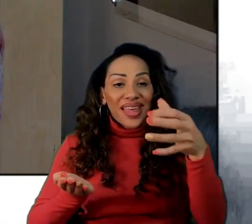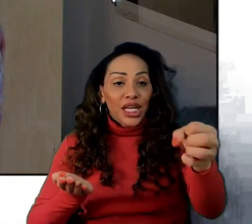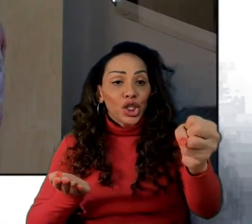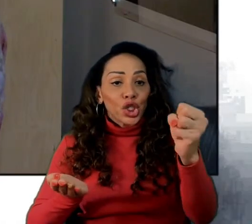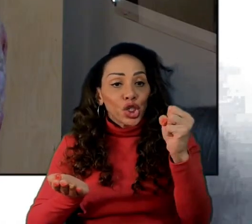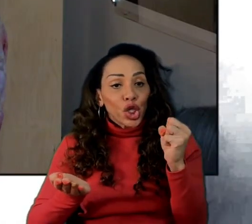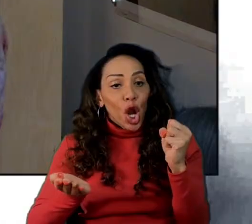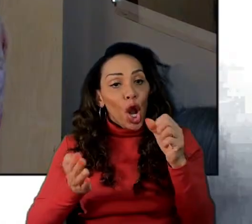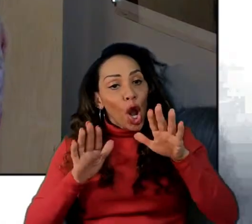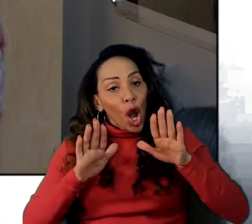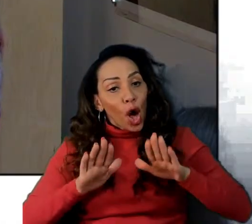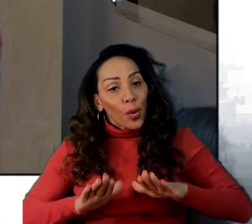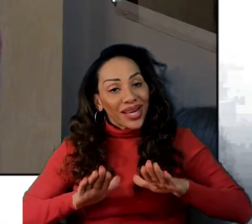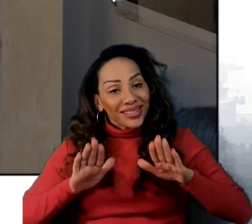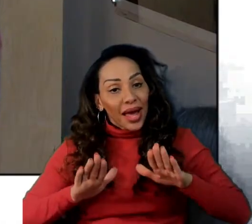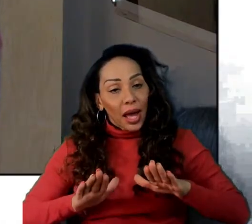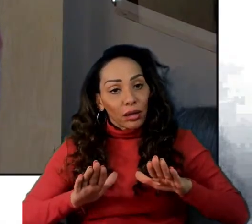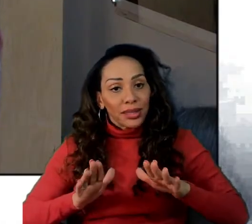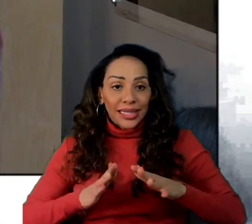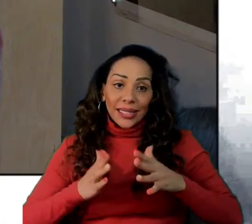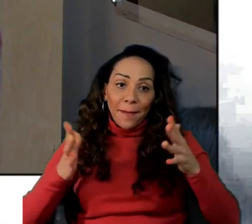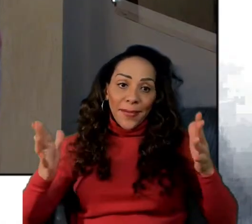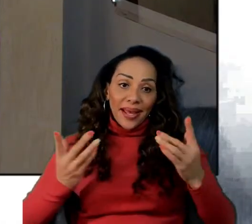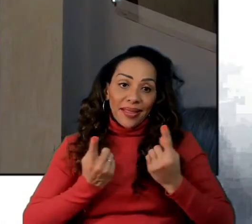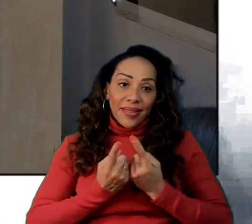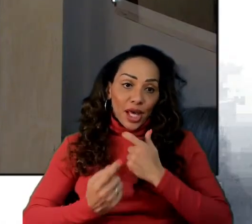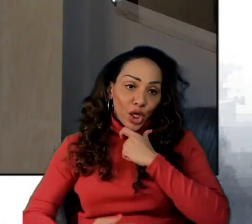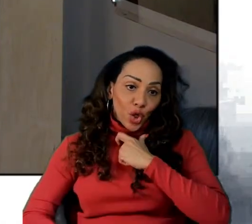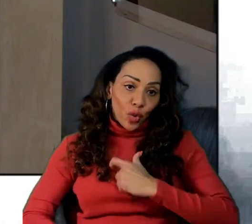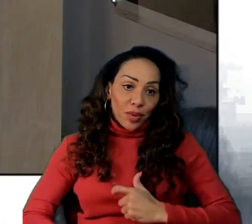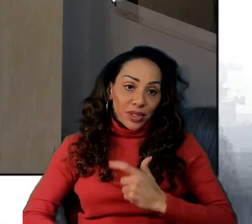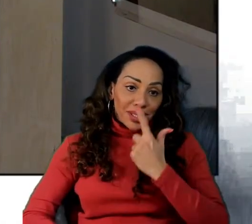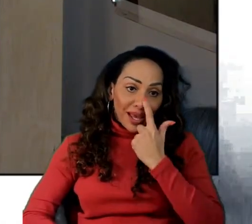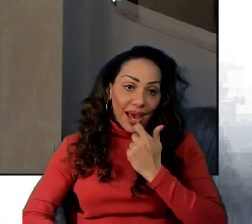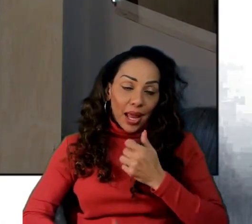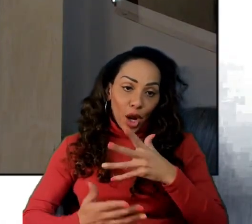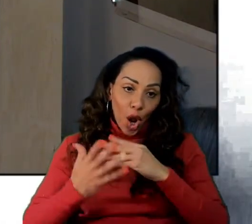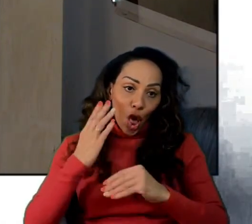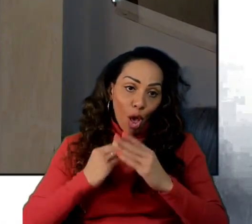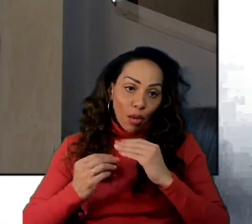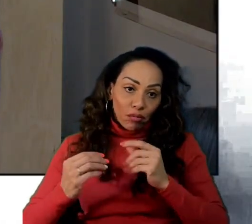well. But yeah, I think there's many that we could learn from the algae.